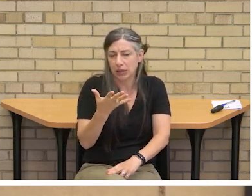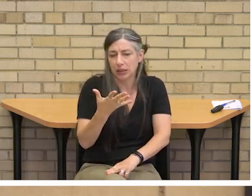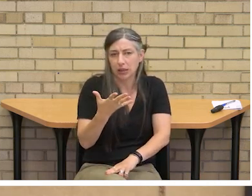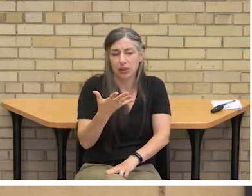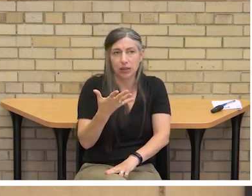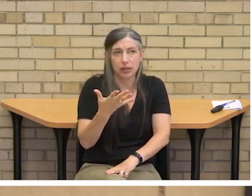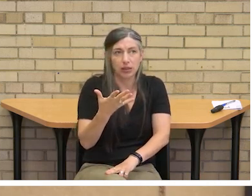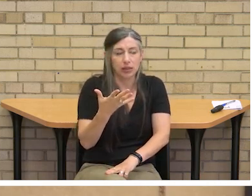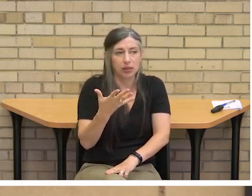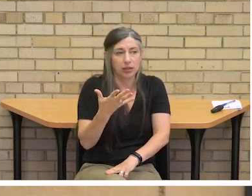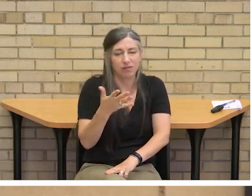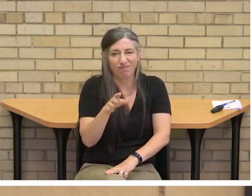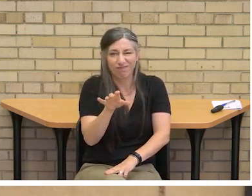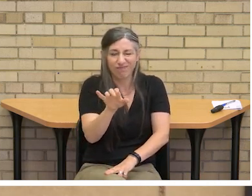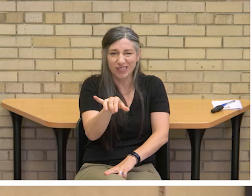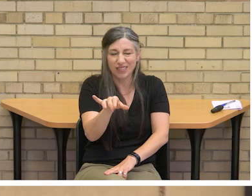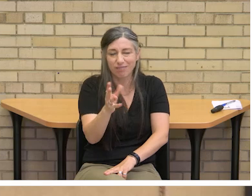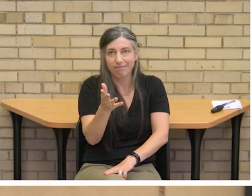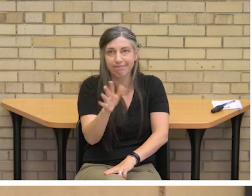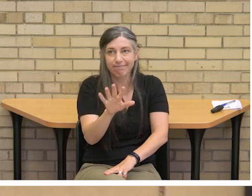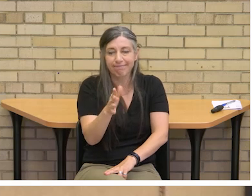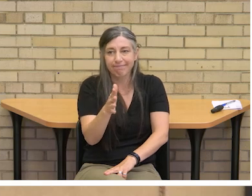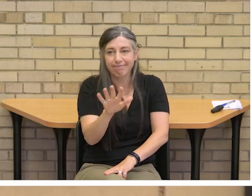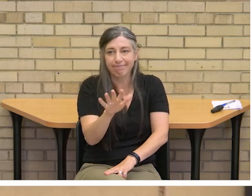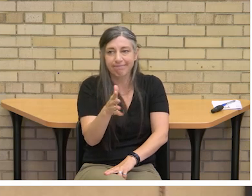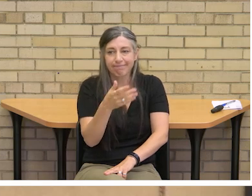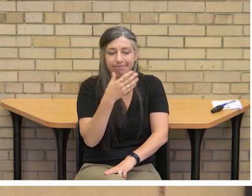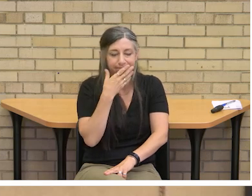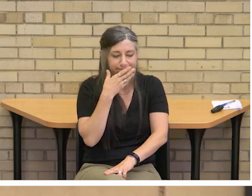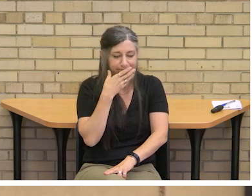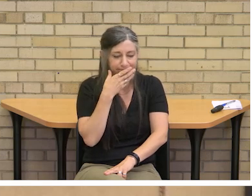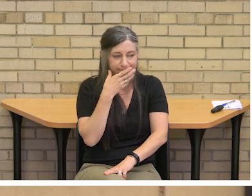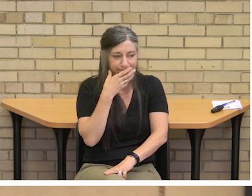are kind of a